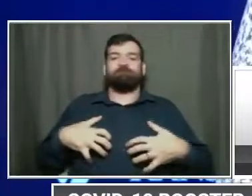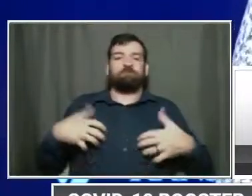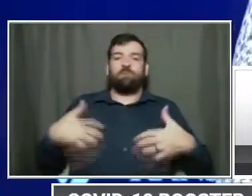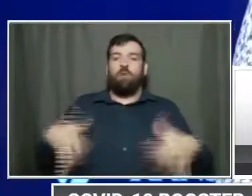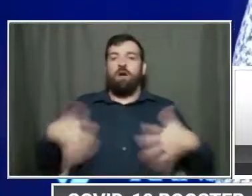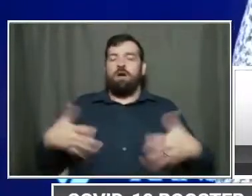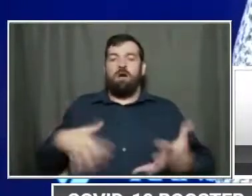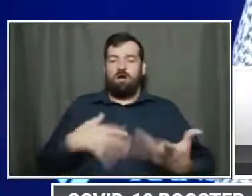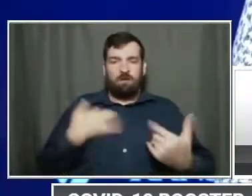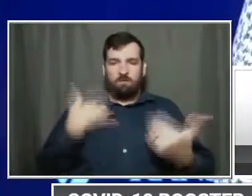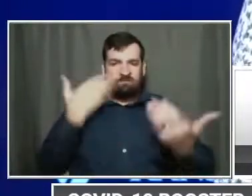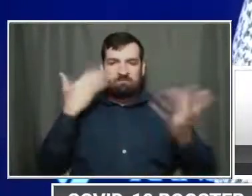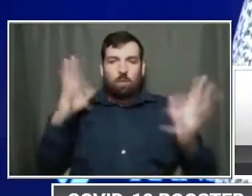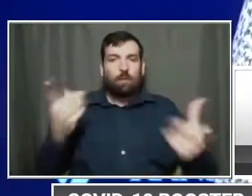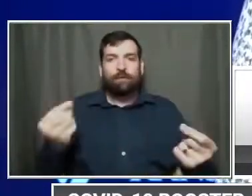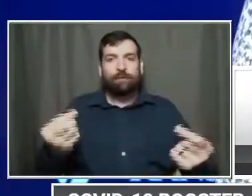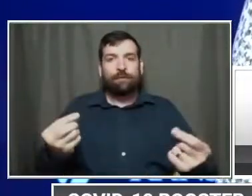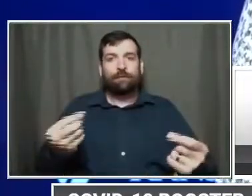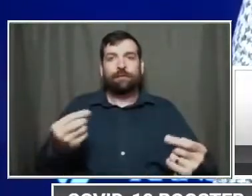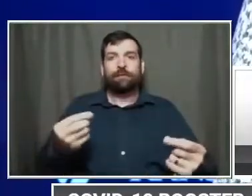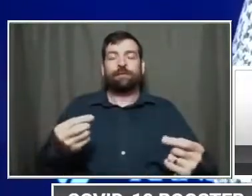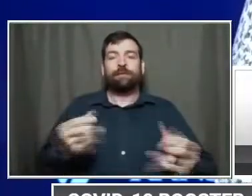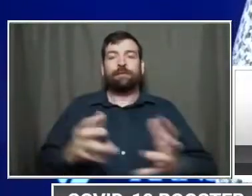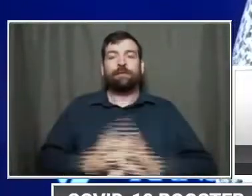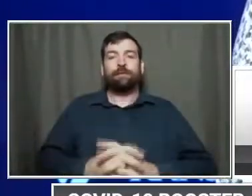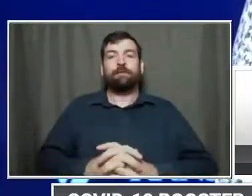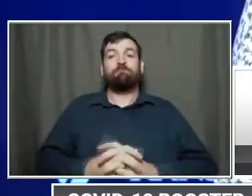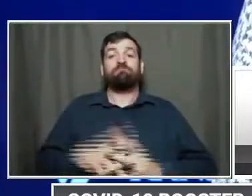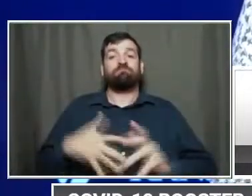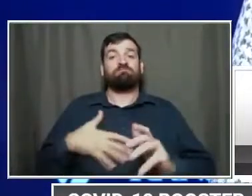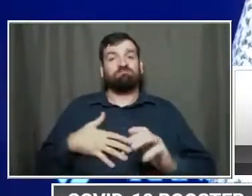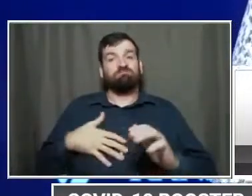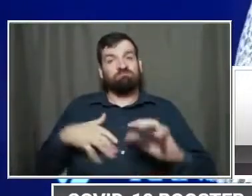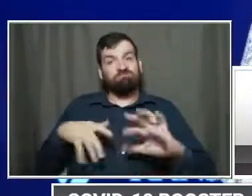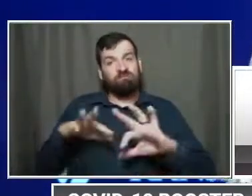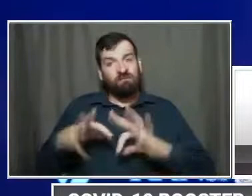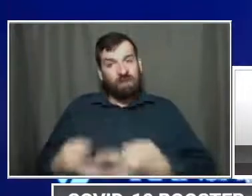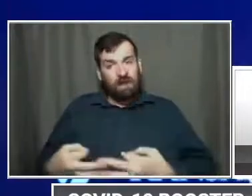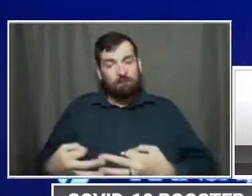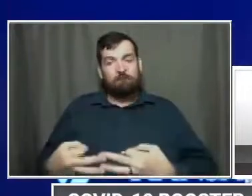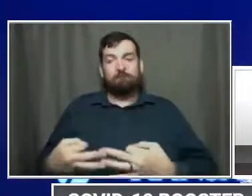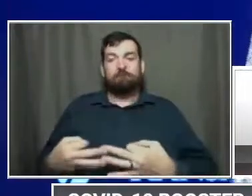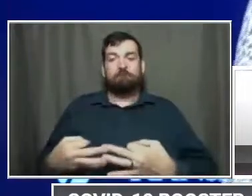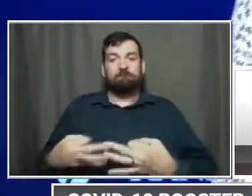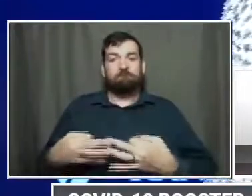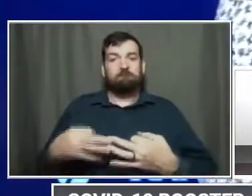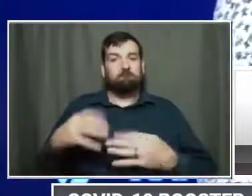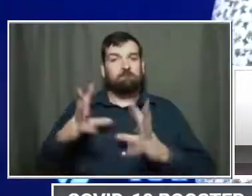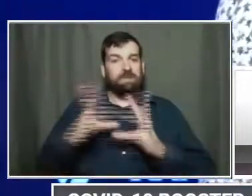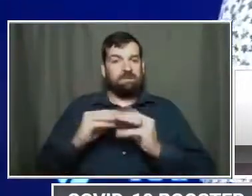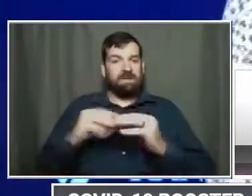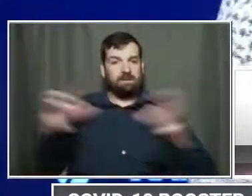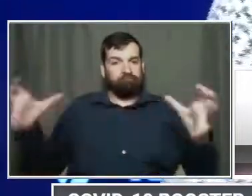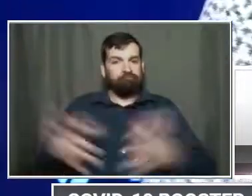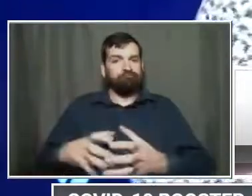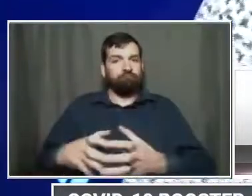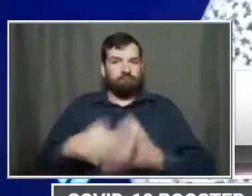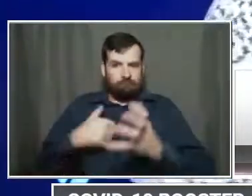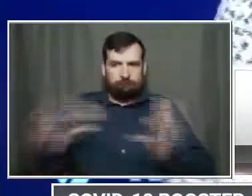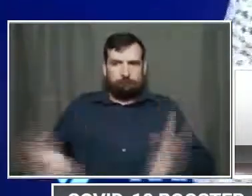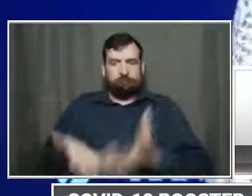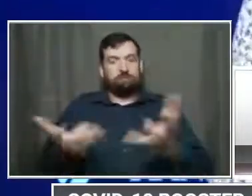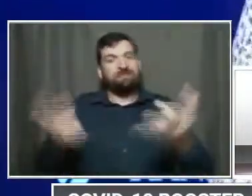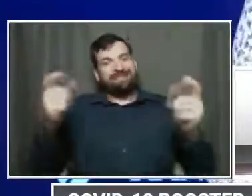do. And then my family, we had a family meeting, and they encouraged me, like, we need to do